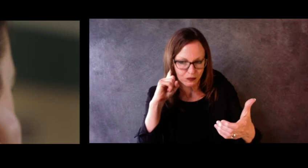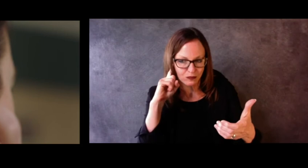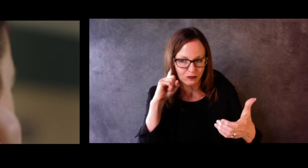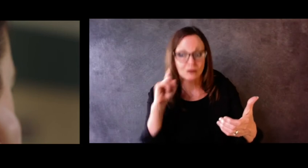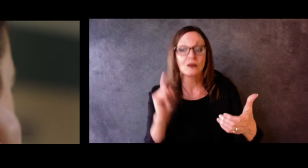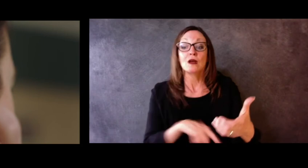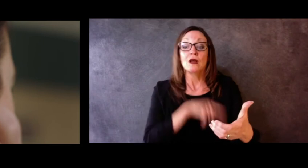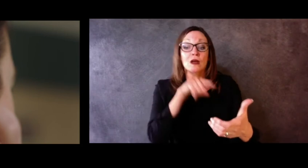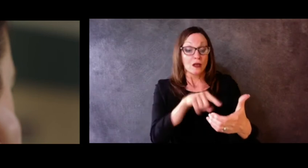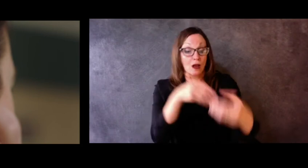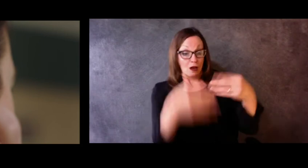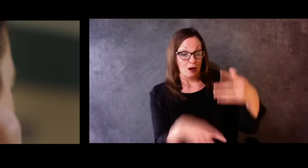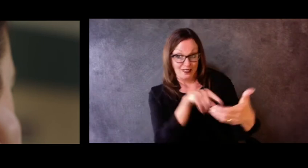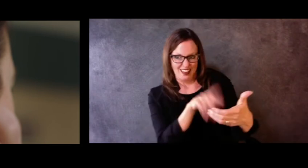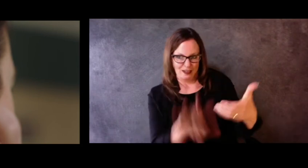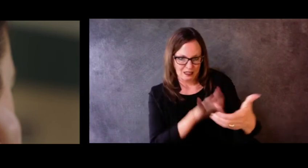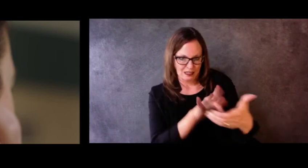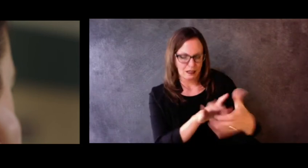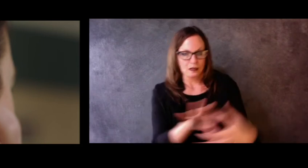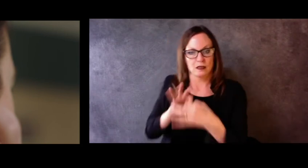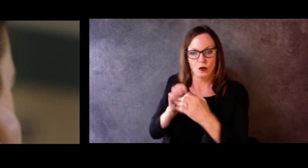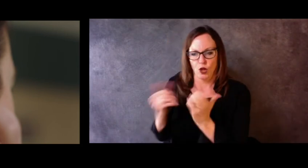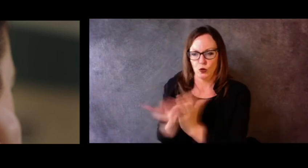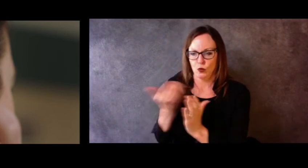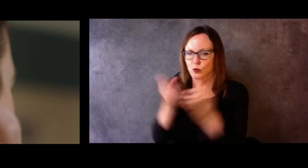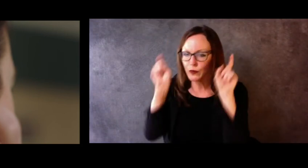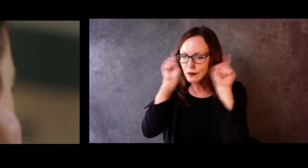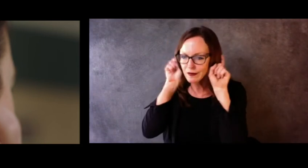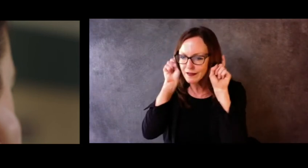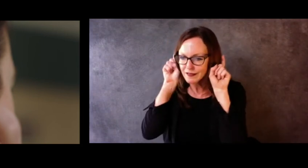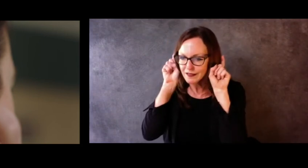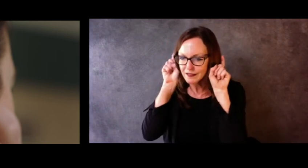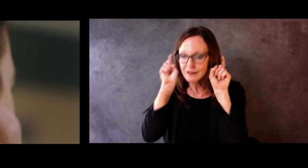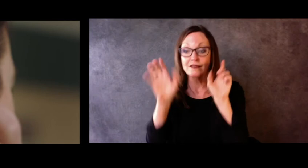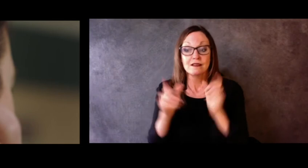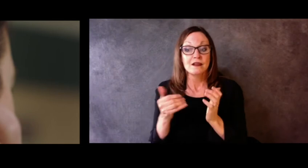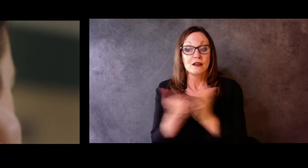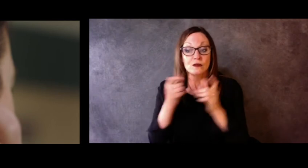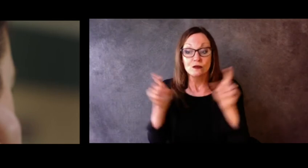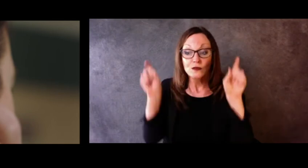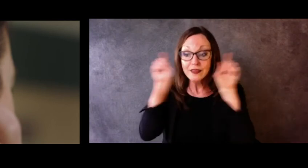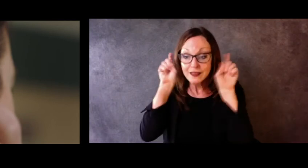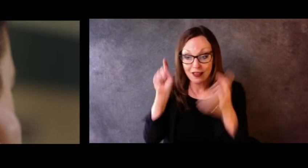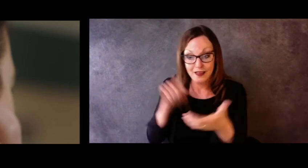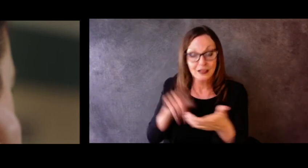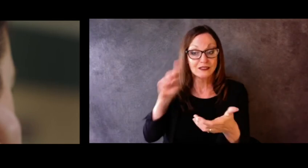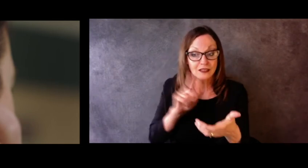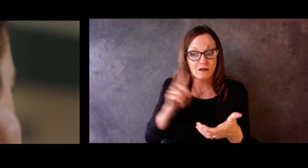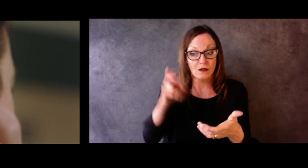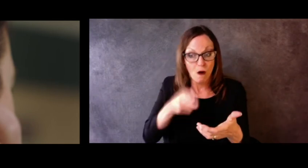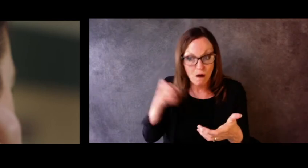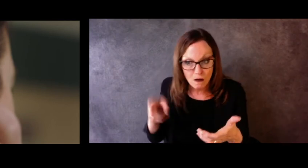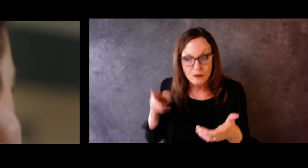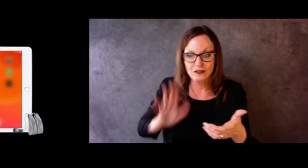hearing aids. The microphones in these new hearing aids enable those who are deaf or hard of hearing to have hands-free phone and